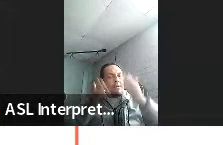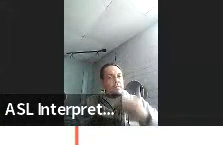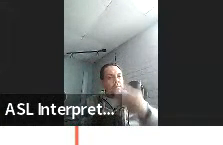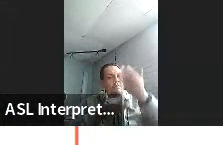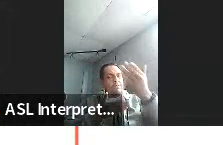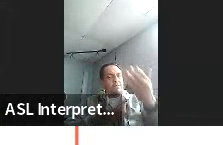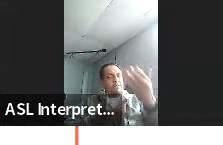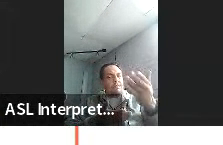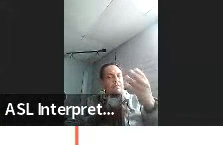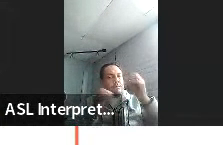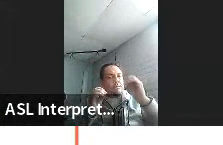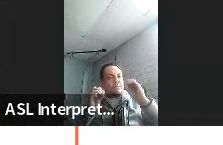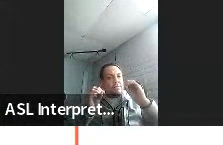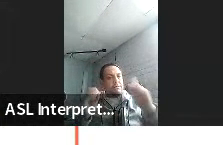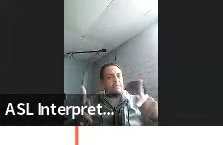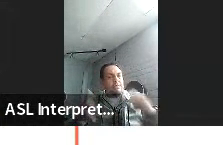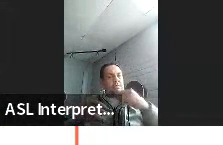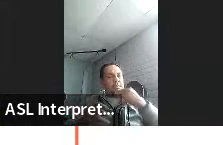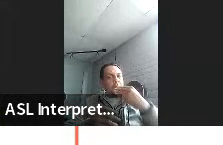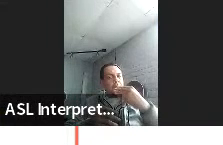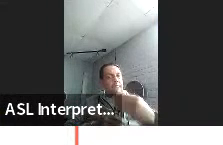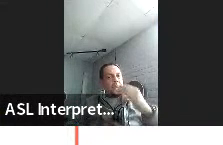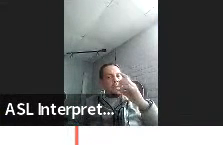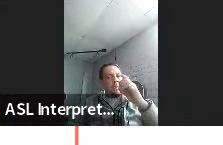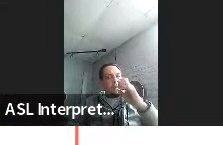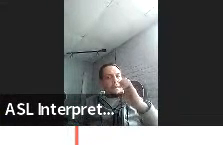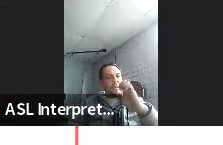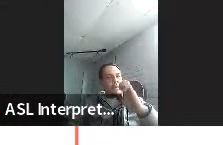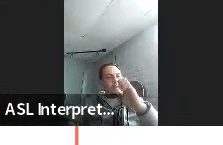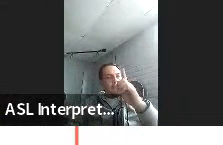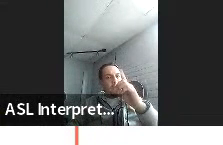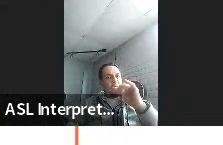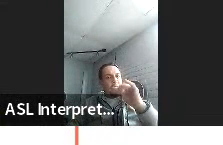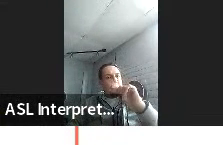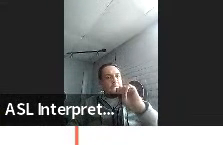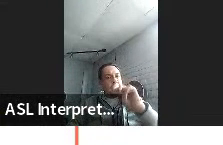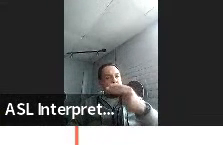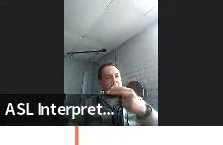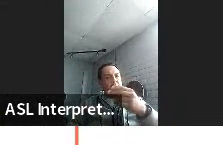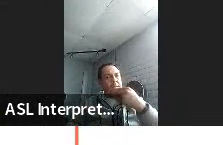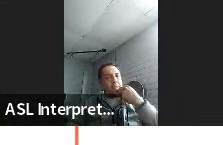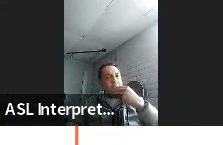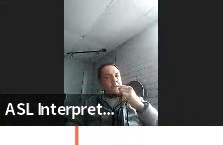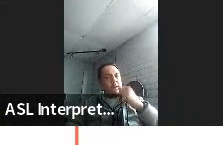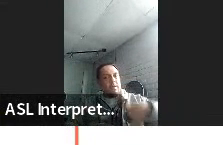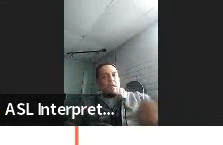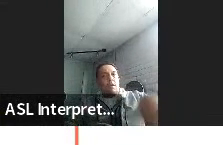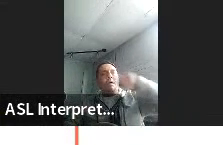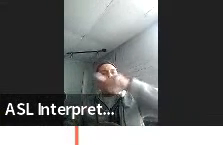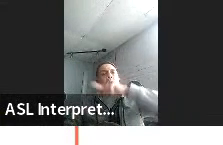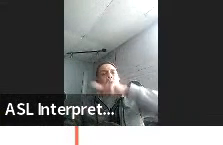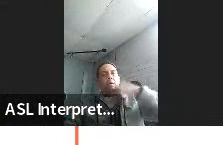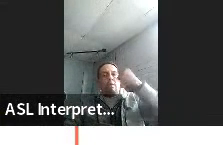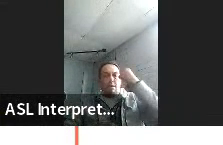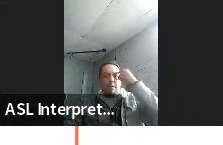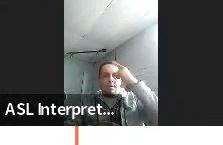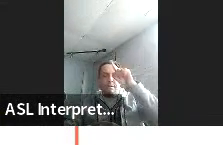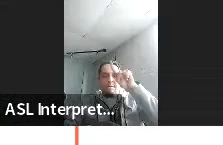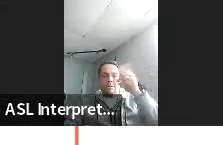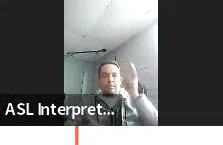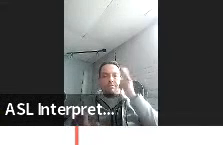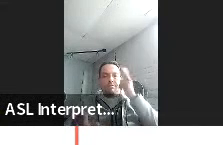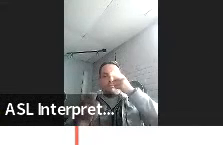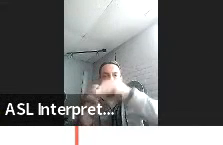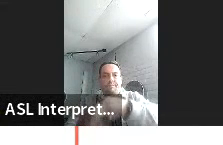also thank Edith for joining us. And then of course, thank all of you for joining. And like we just said in the